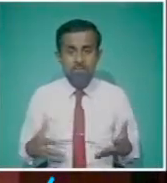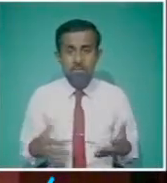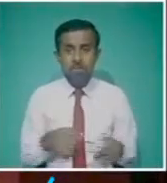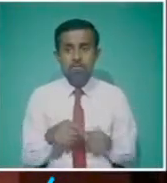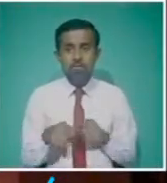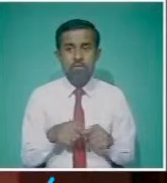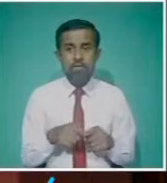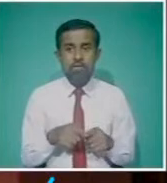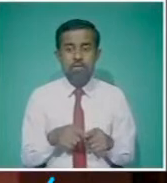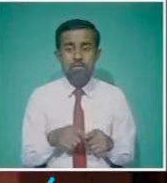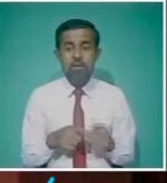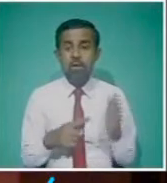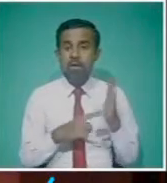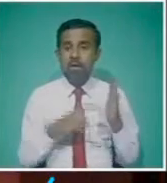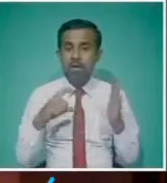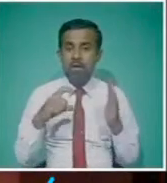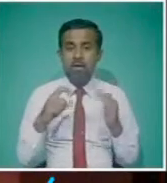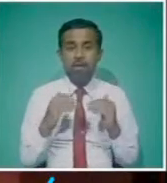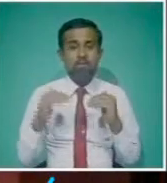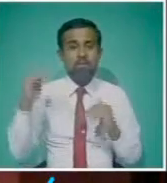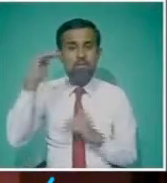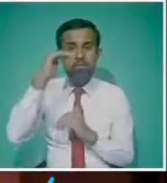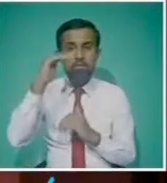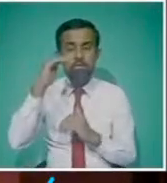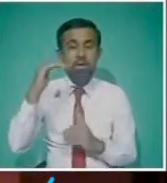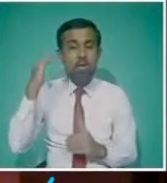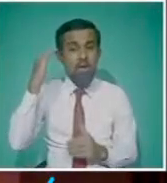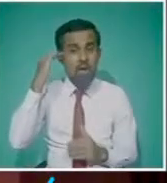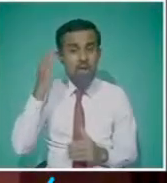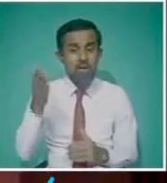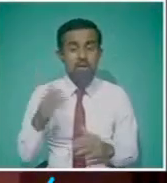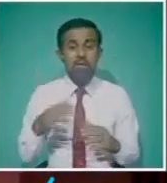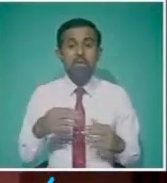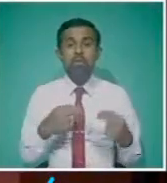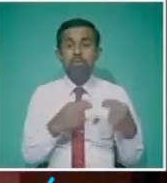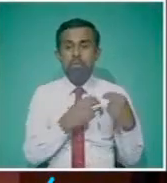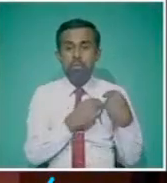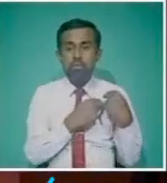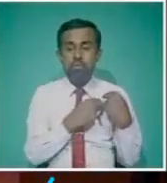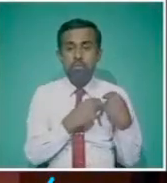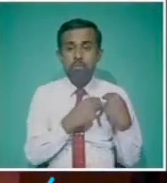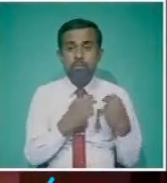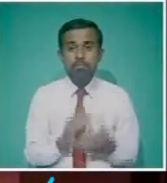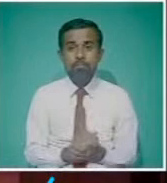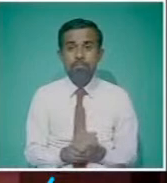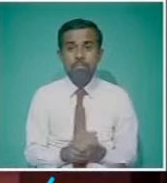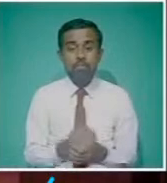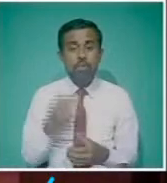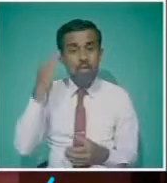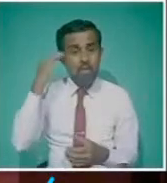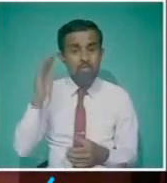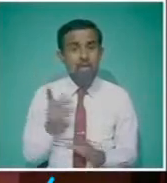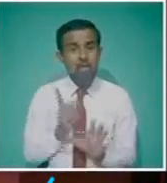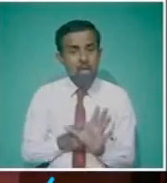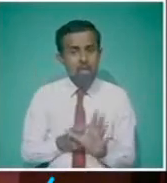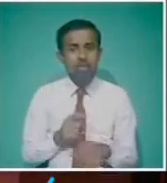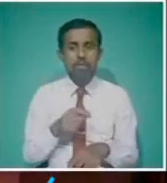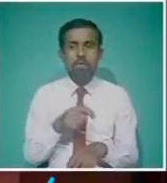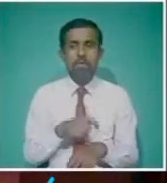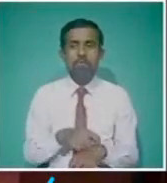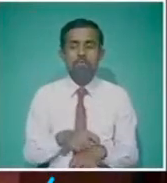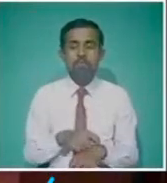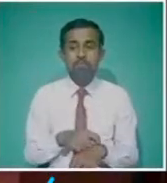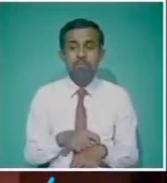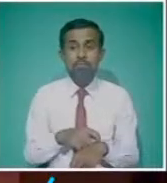of Queen Elizabeth II was that she always found herself above the fray. Rarely would she react